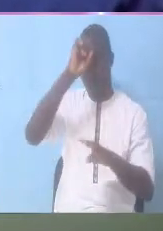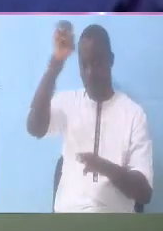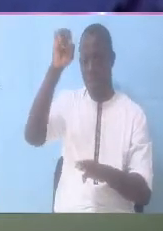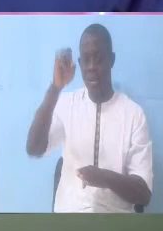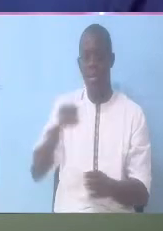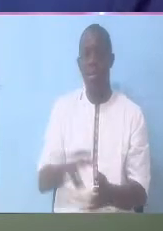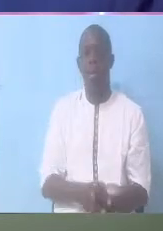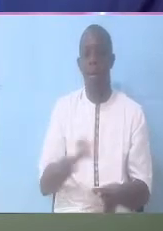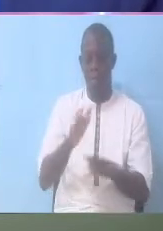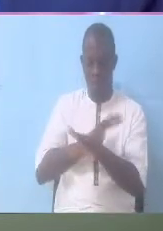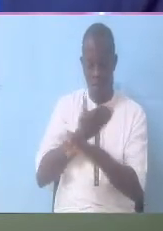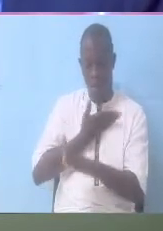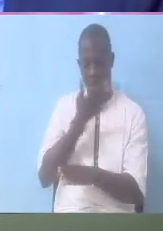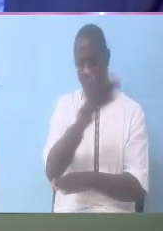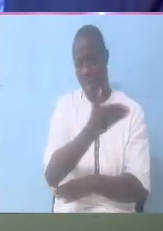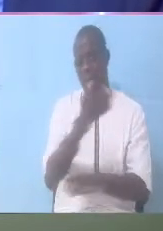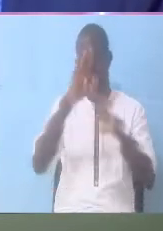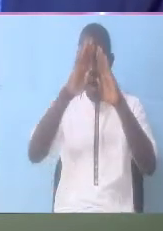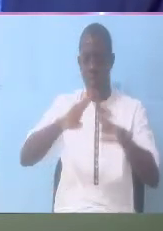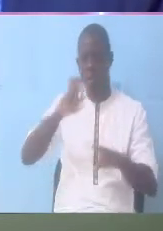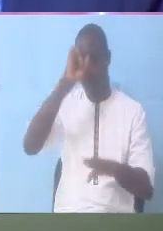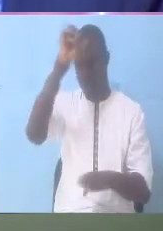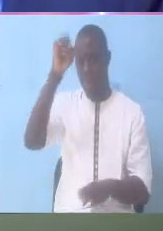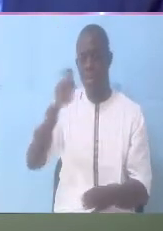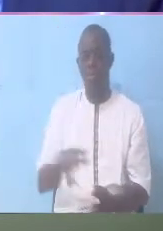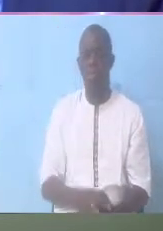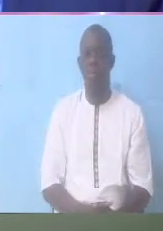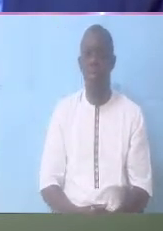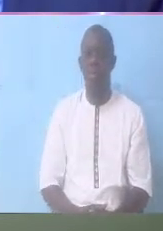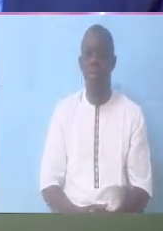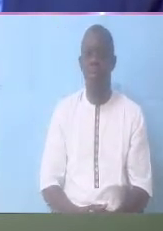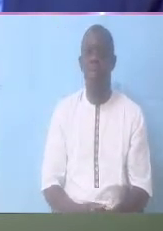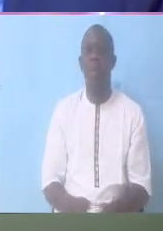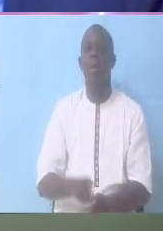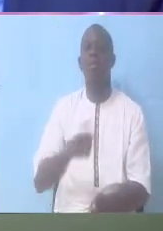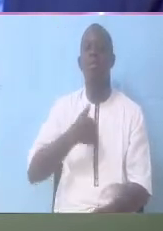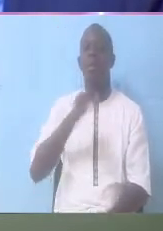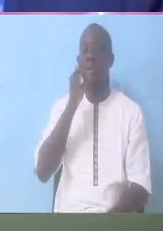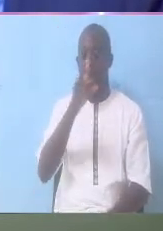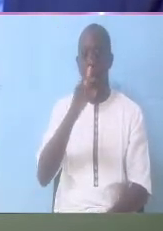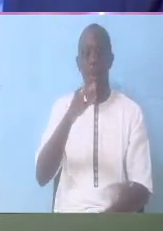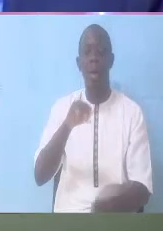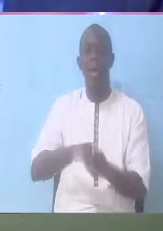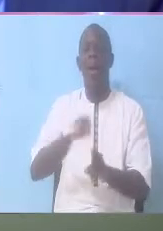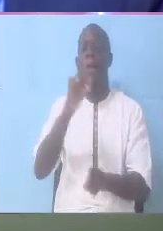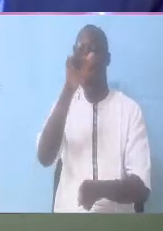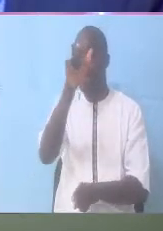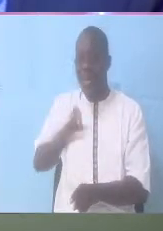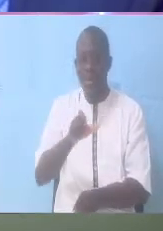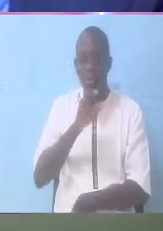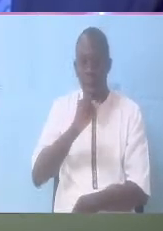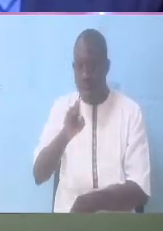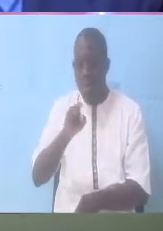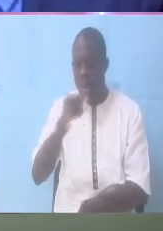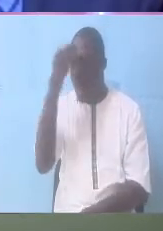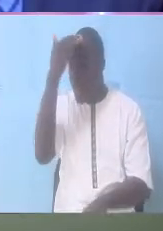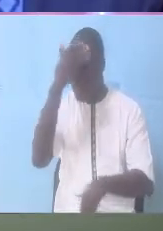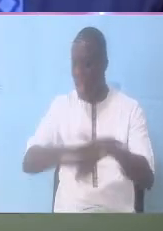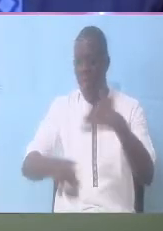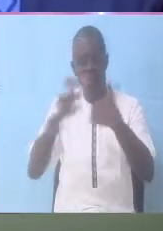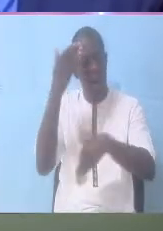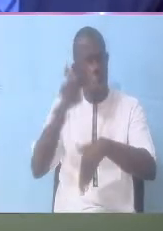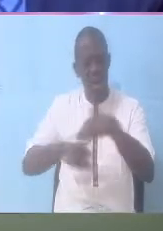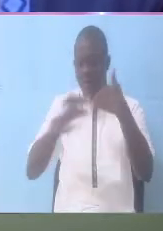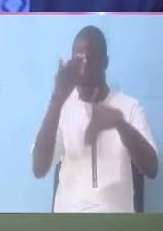I can swear by Allah, Lantombon Tamba was never ever present at the scene. Andu wayatara dum